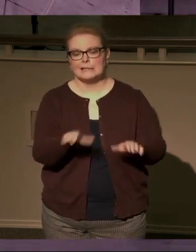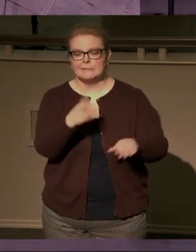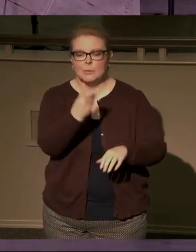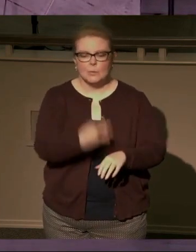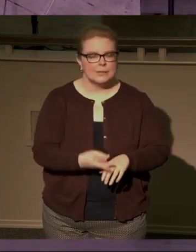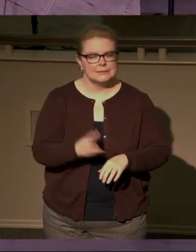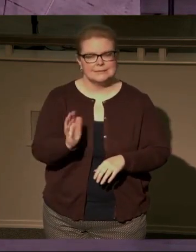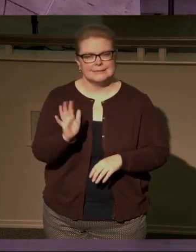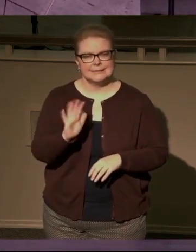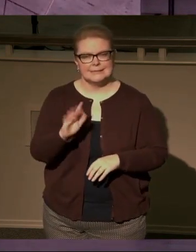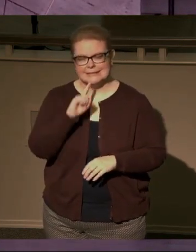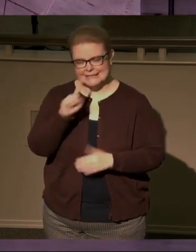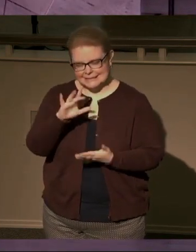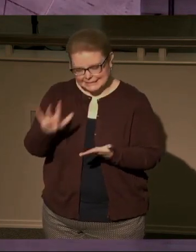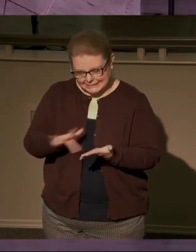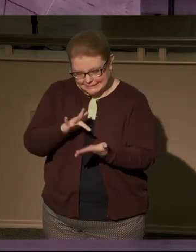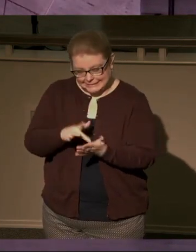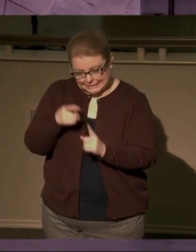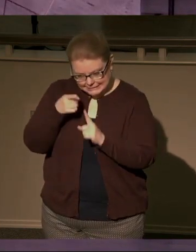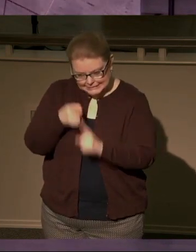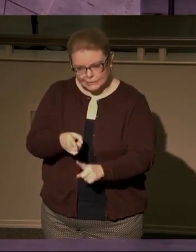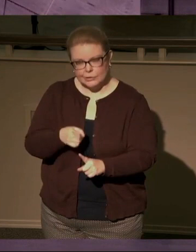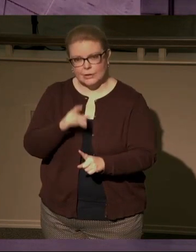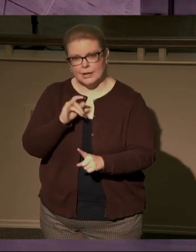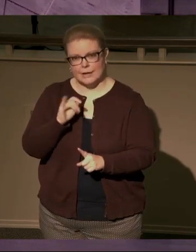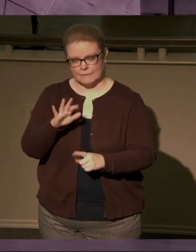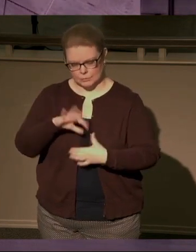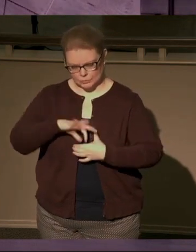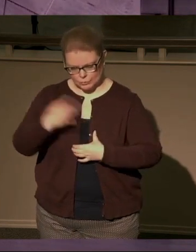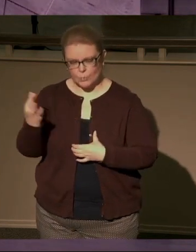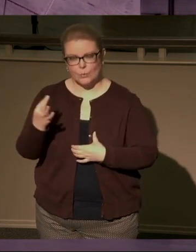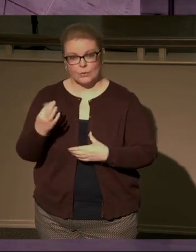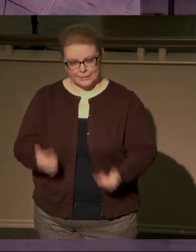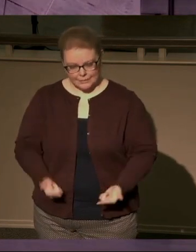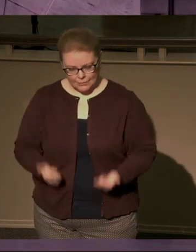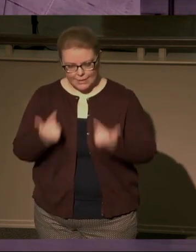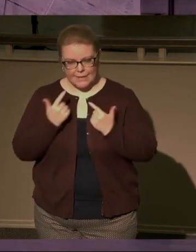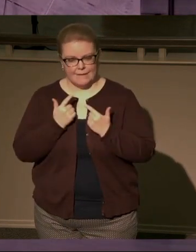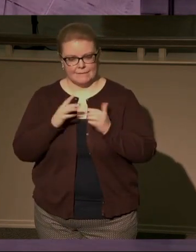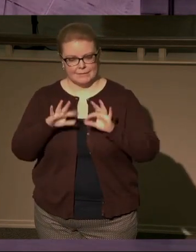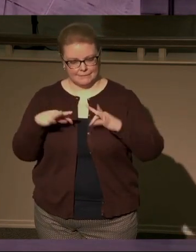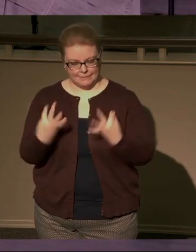to be the subject of your very soul and your life together.